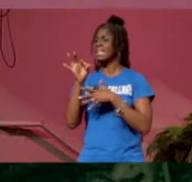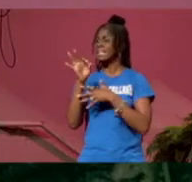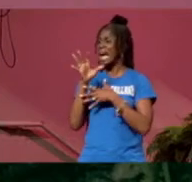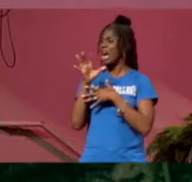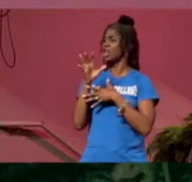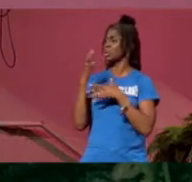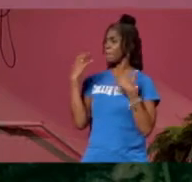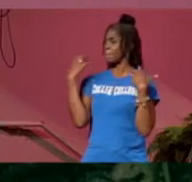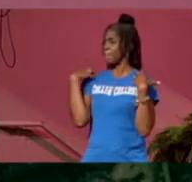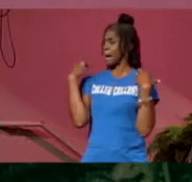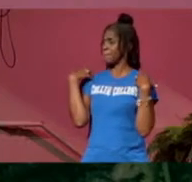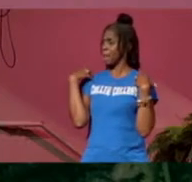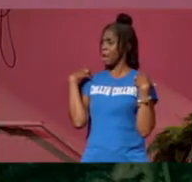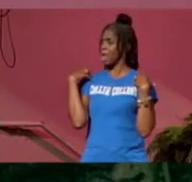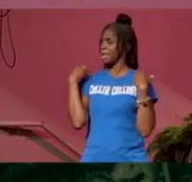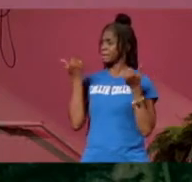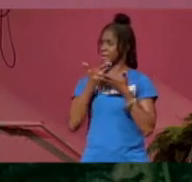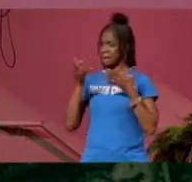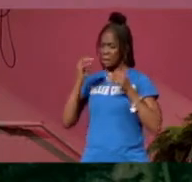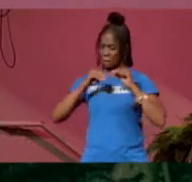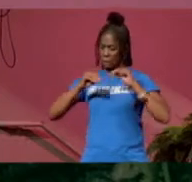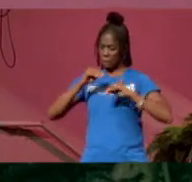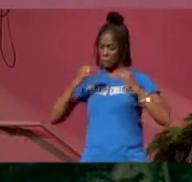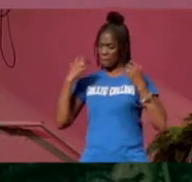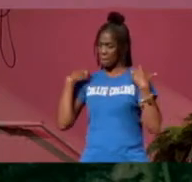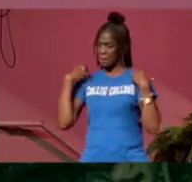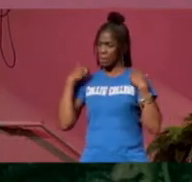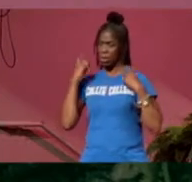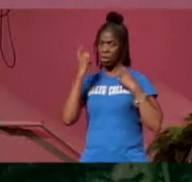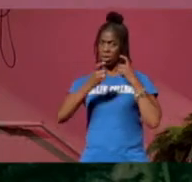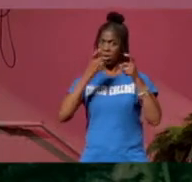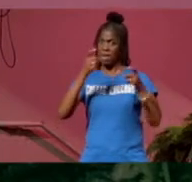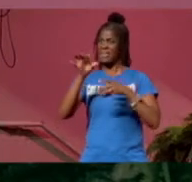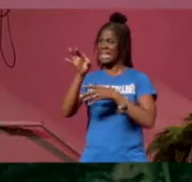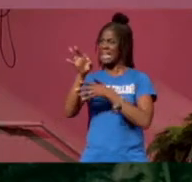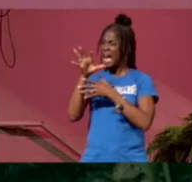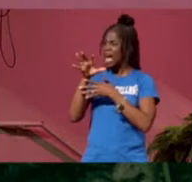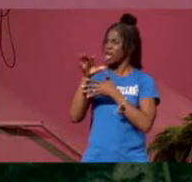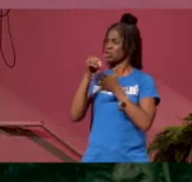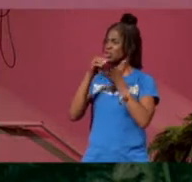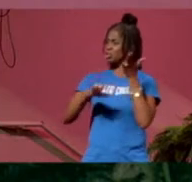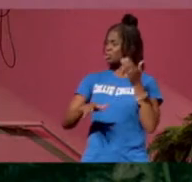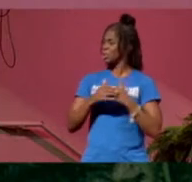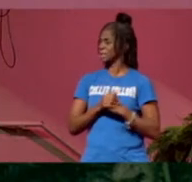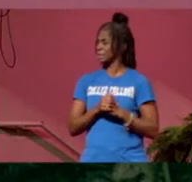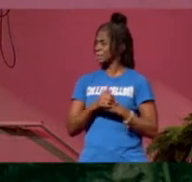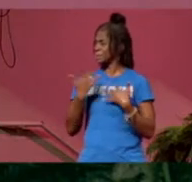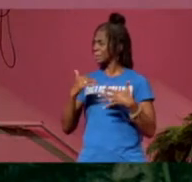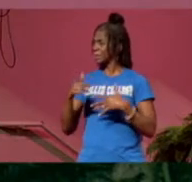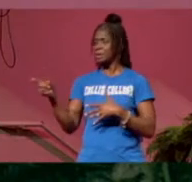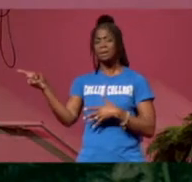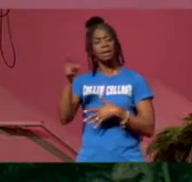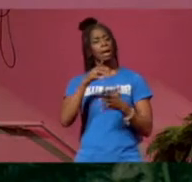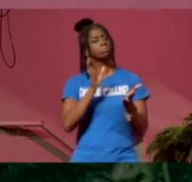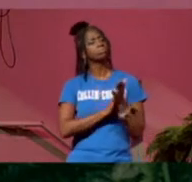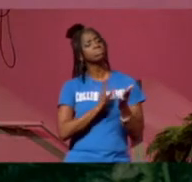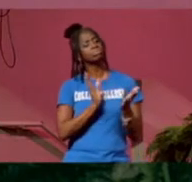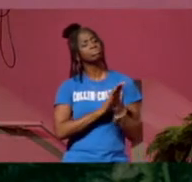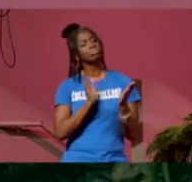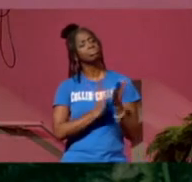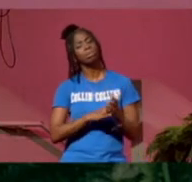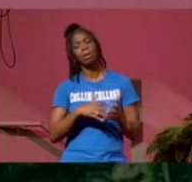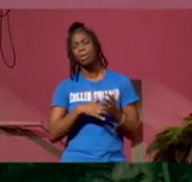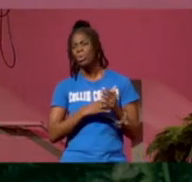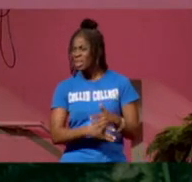We gave away 900 backpacks, 900 book bags, and supplies. Oh, see, y'all don't know. Y'all ain't impressed by